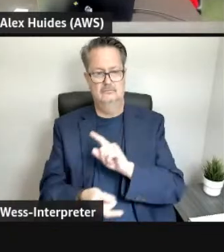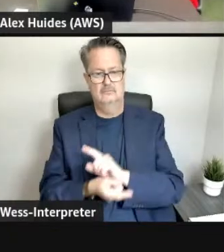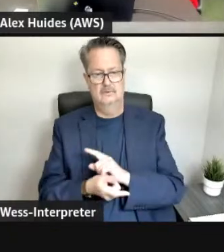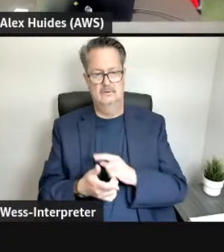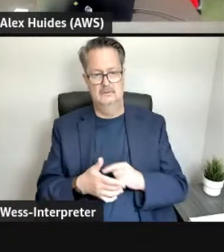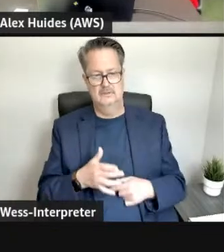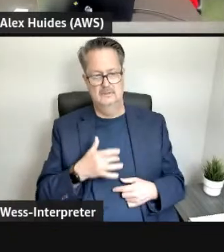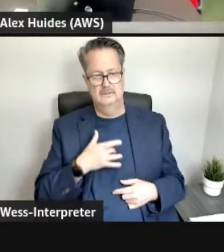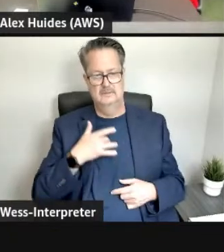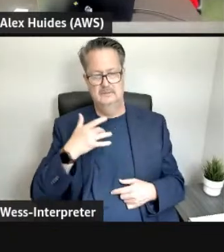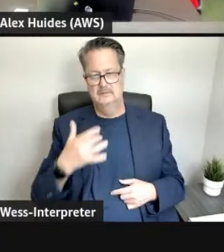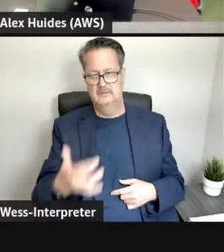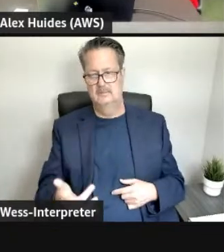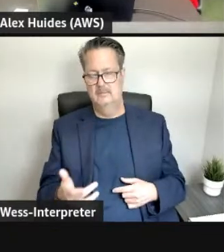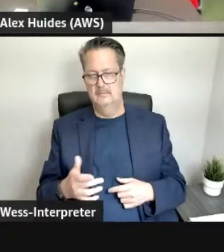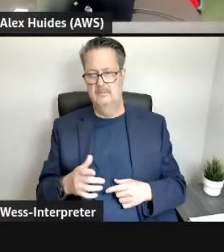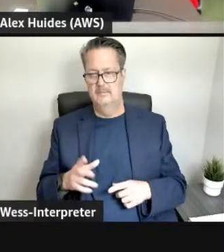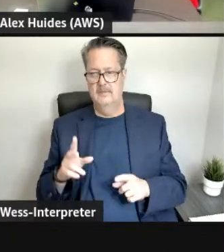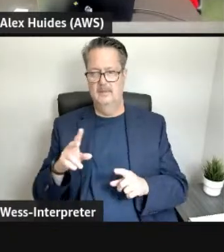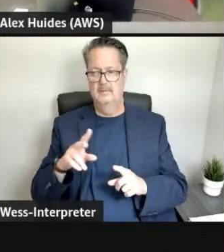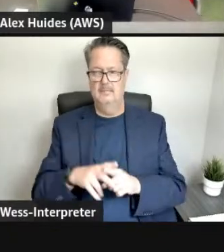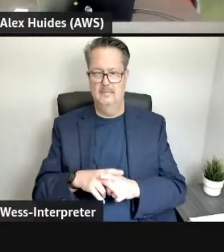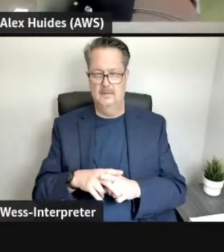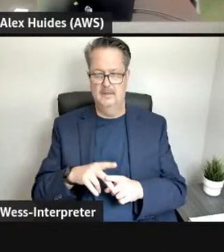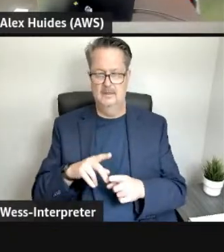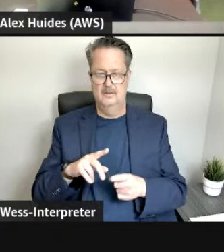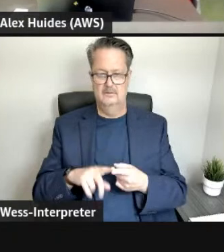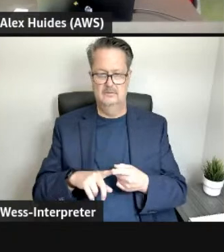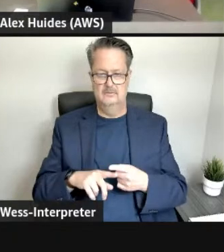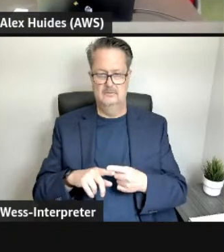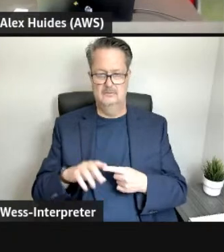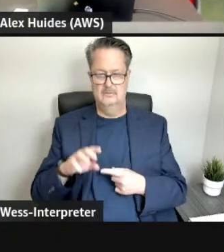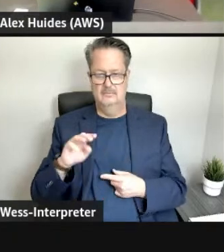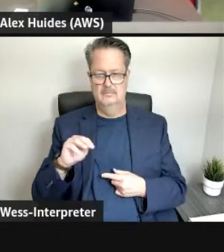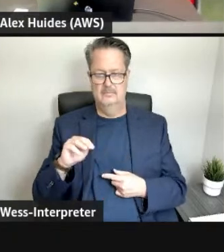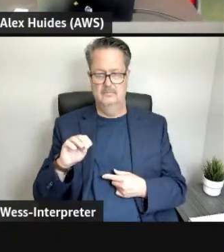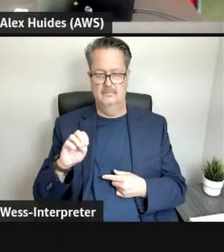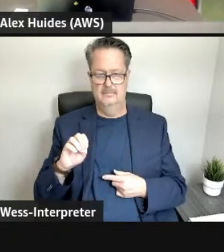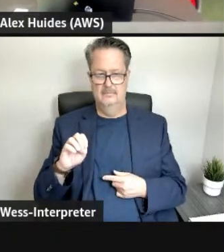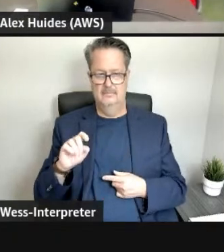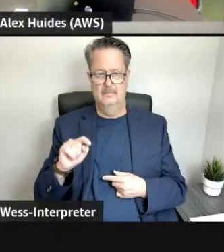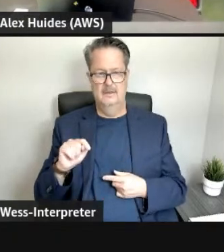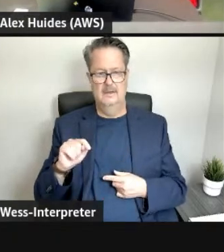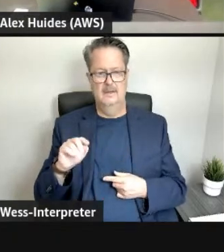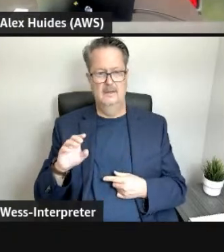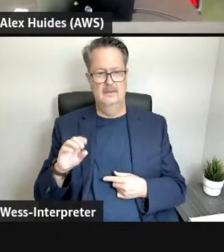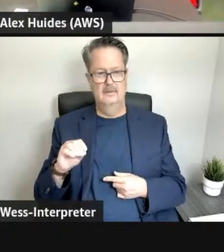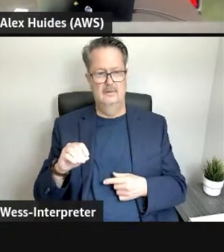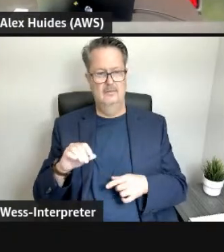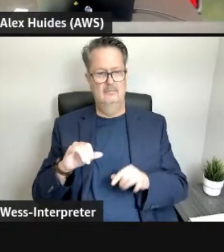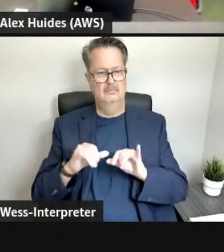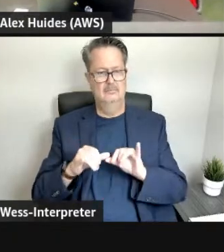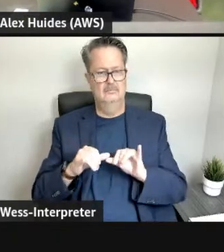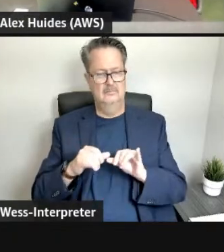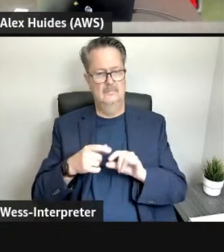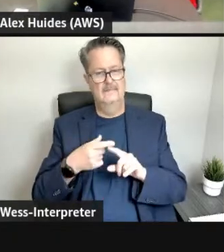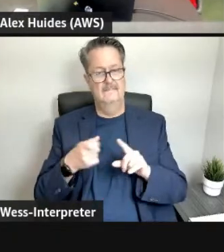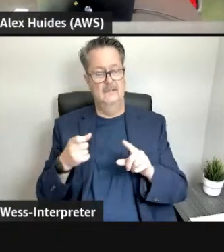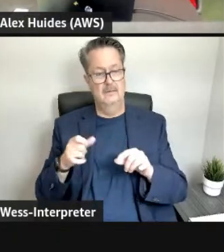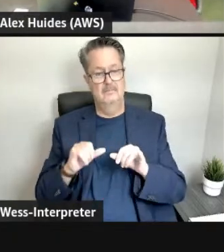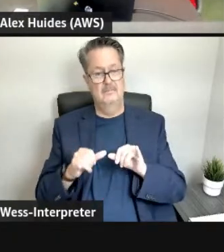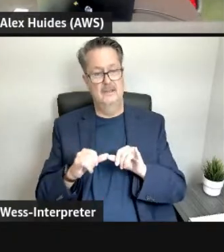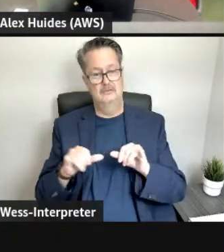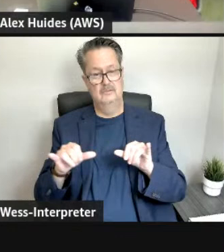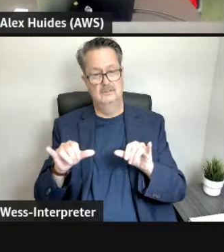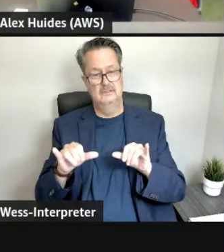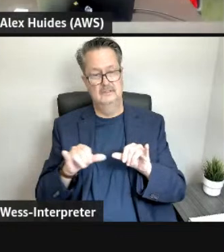application modernization into network complexity. Because from the networking perspective, network engineers,